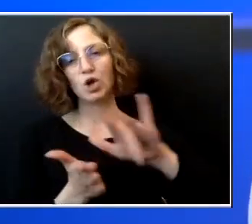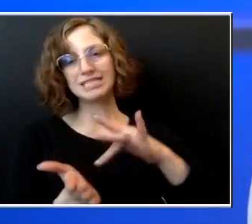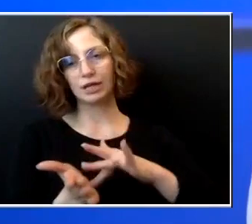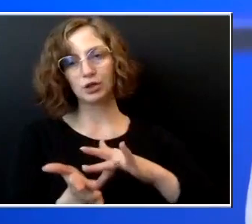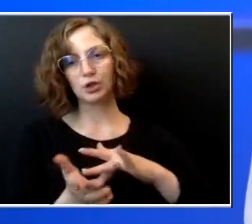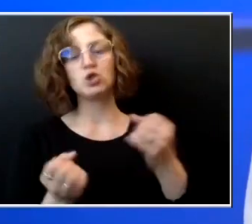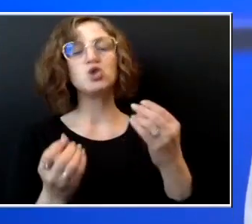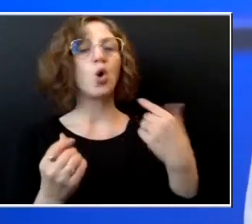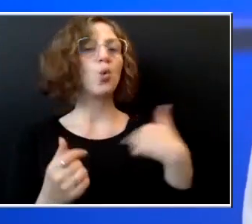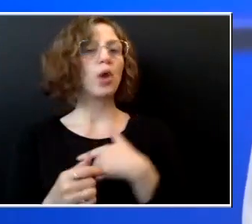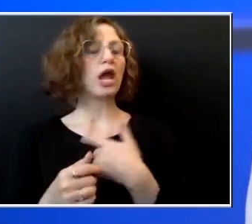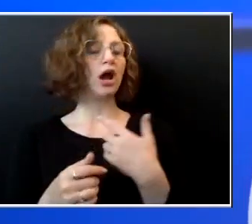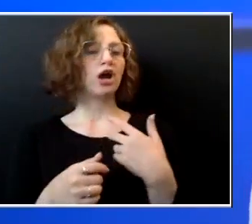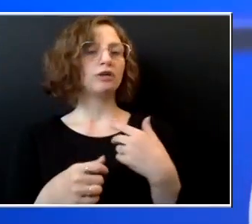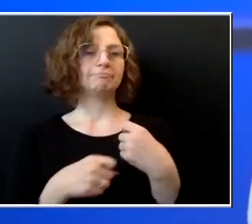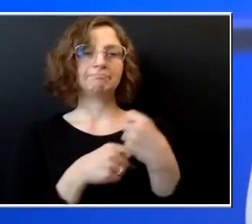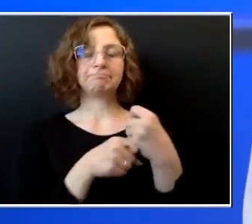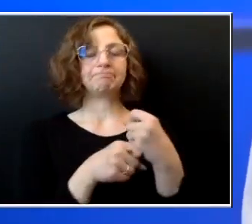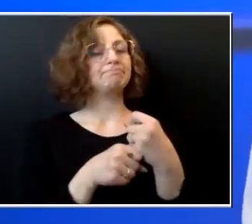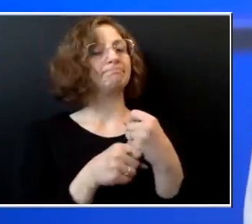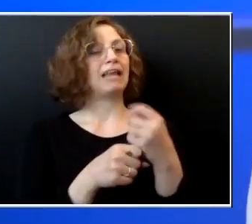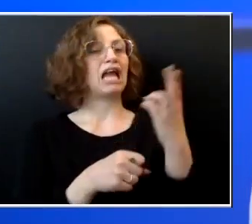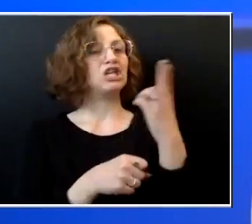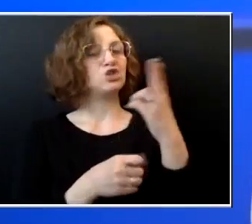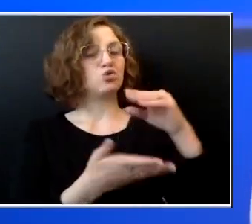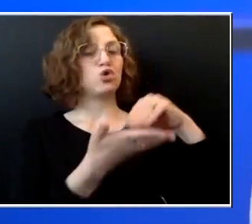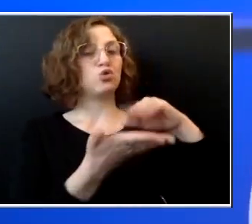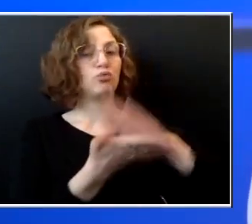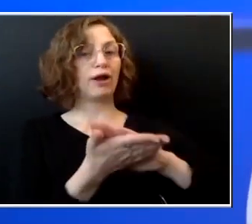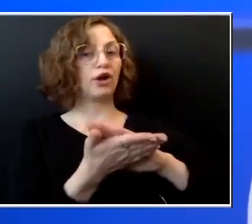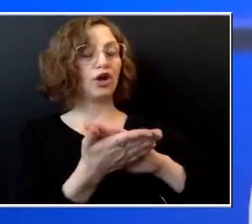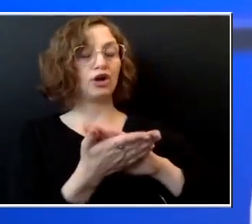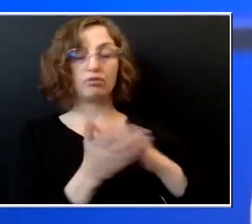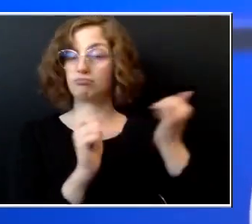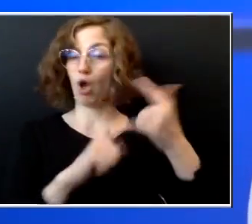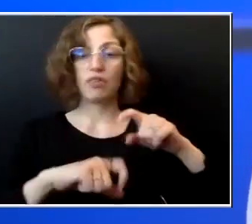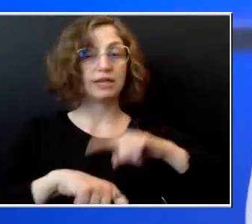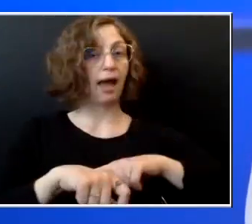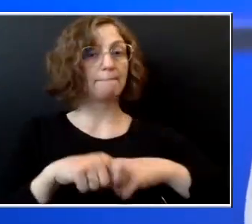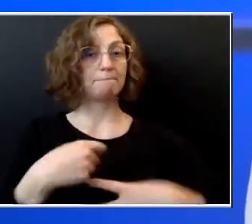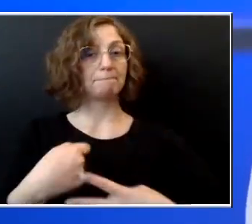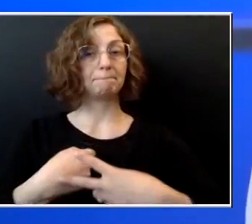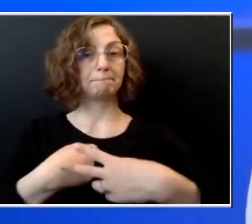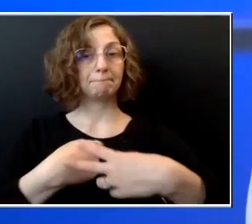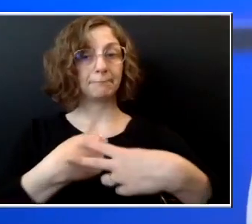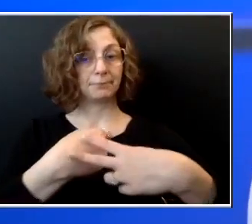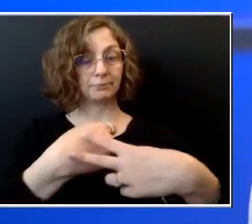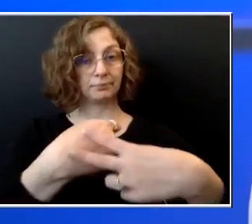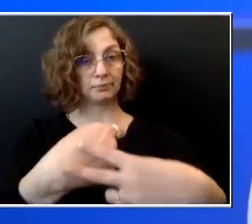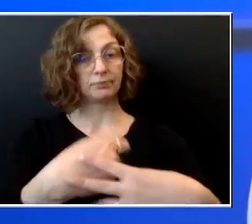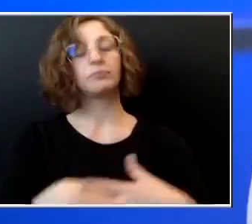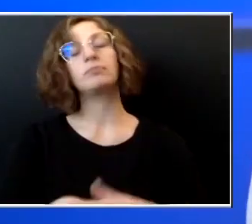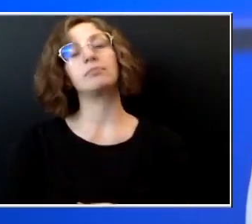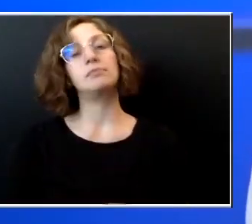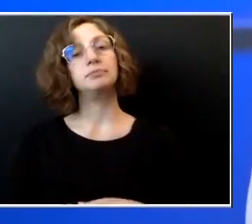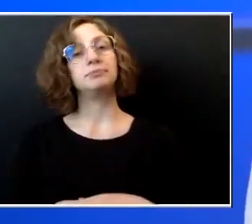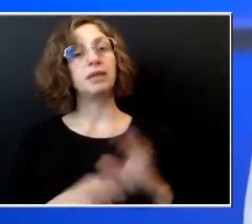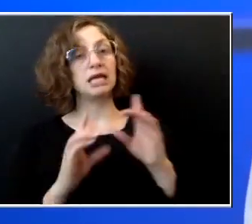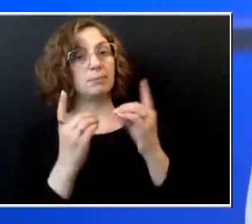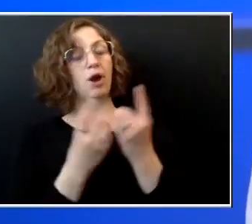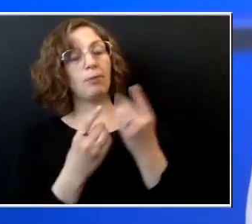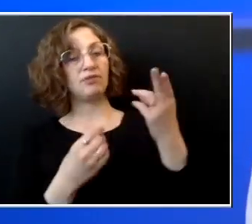happening in the times for the future. And that's why we exist mostly. The Department of History and Philosophy of Medicine